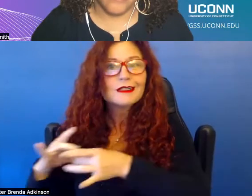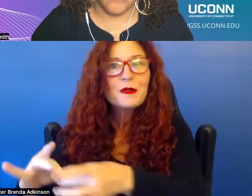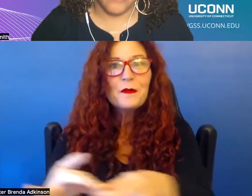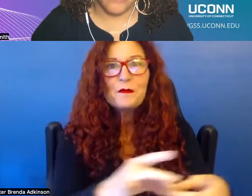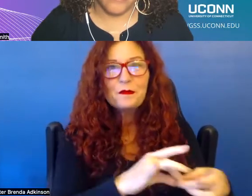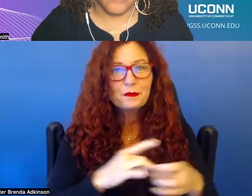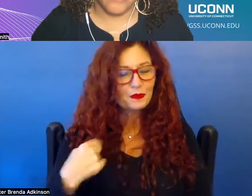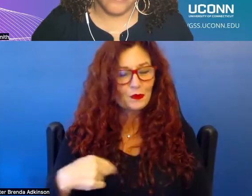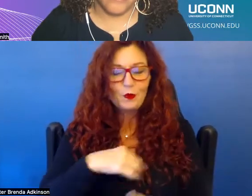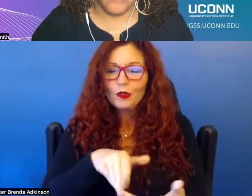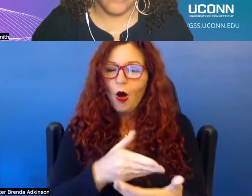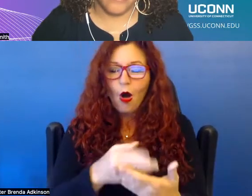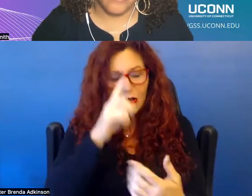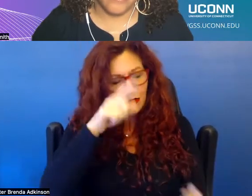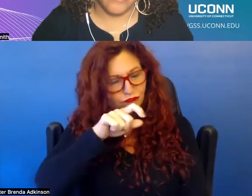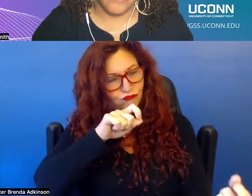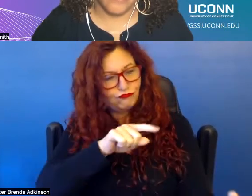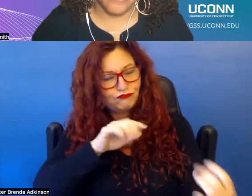together.